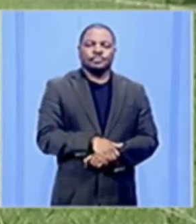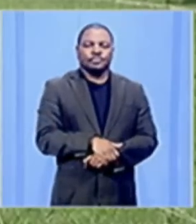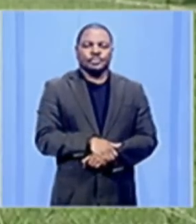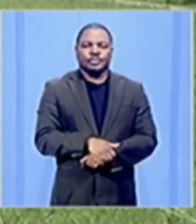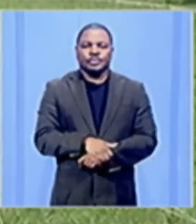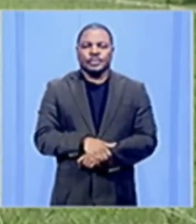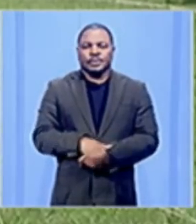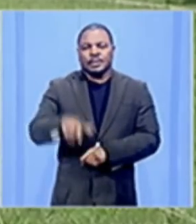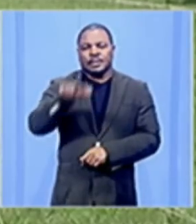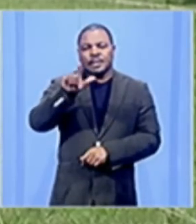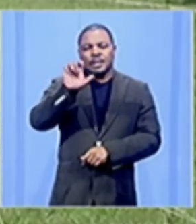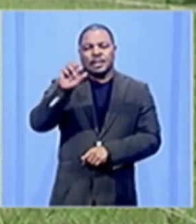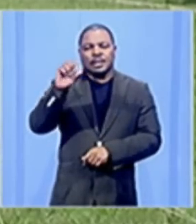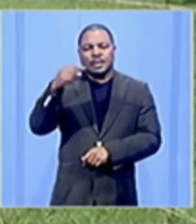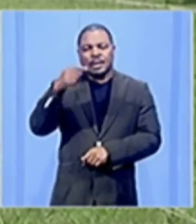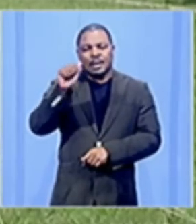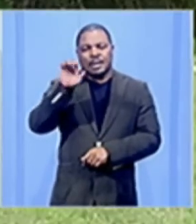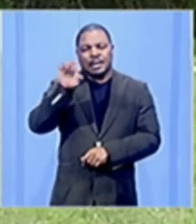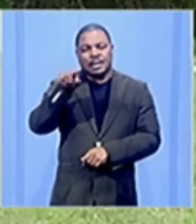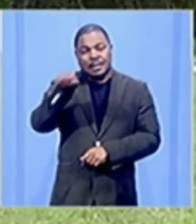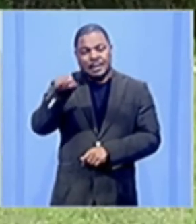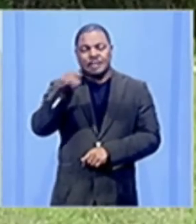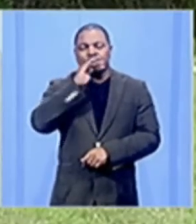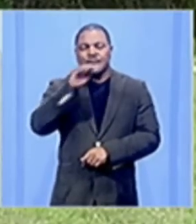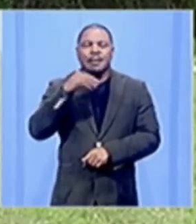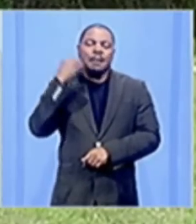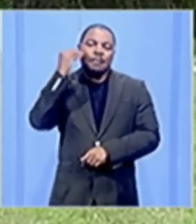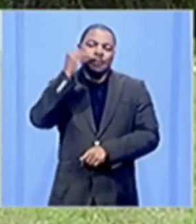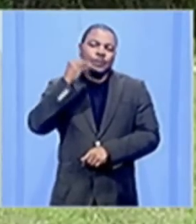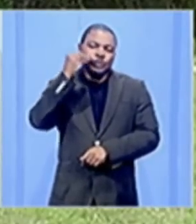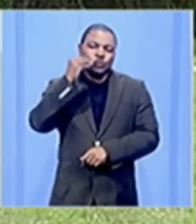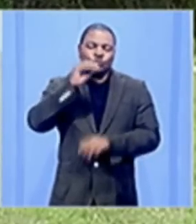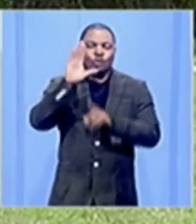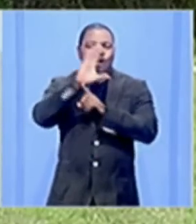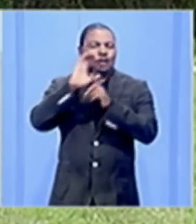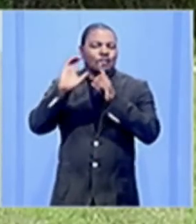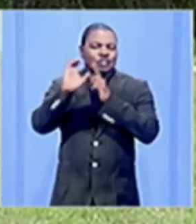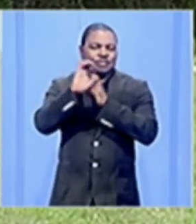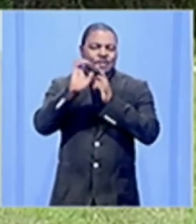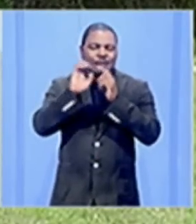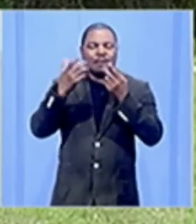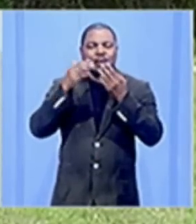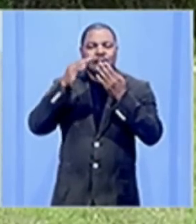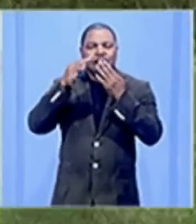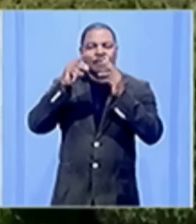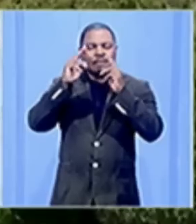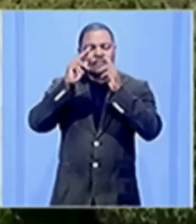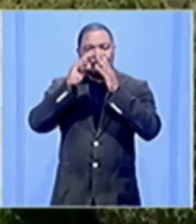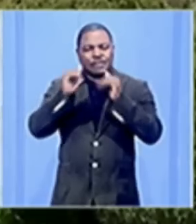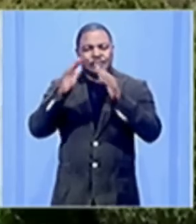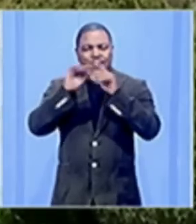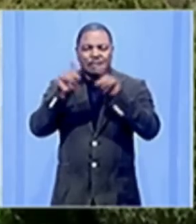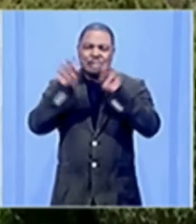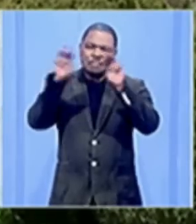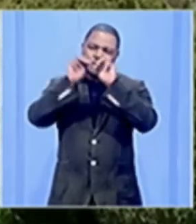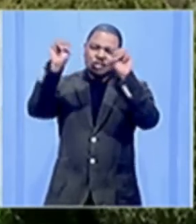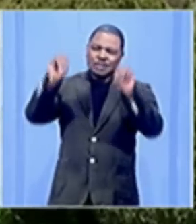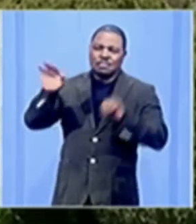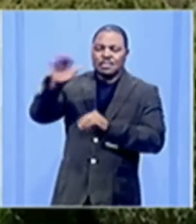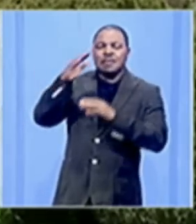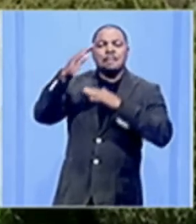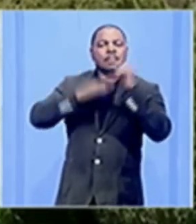Legae la setso la Basotho le itsegeng ka Basotho Cultural Village le ba le bantsi ba le bitsa museum milagilwe